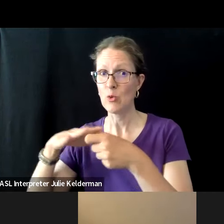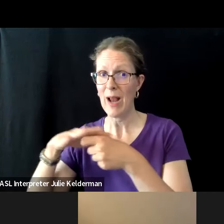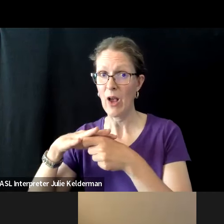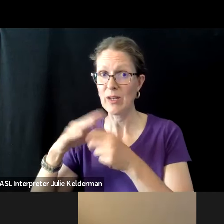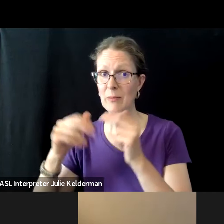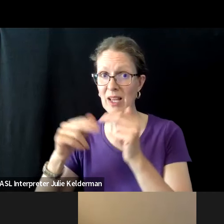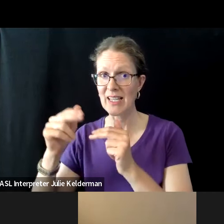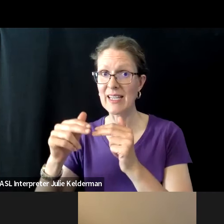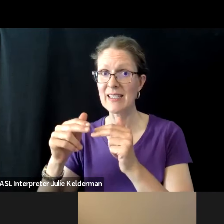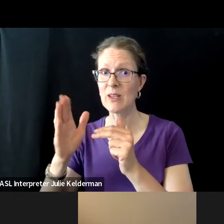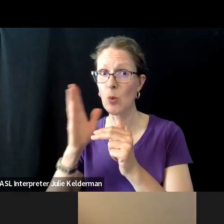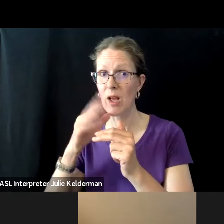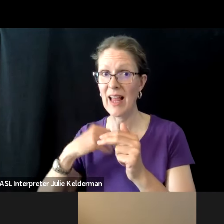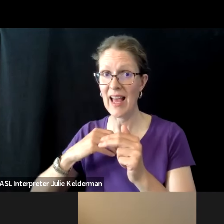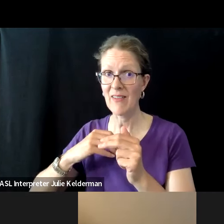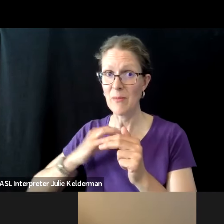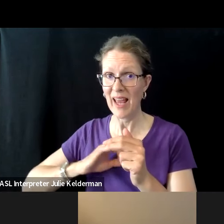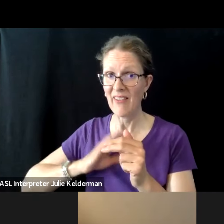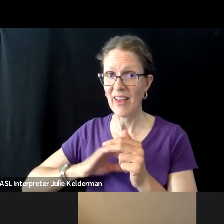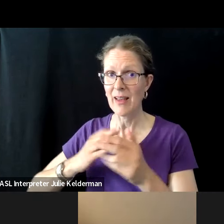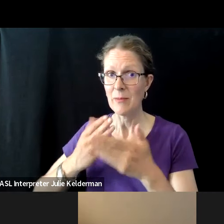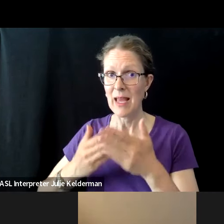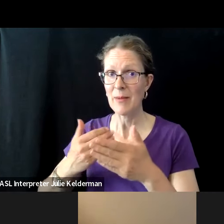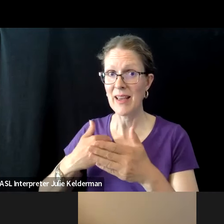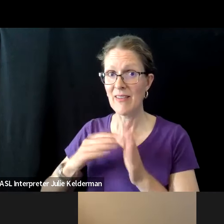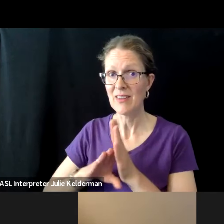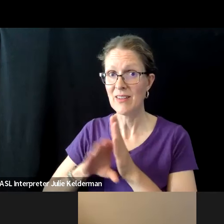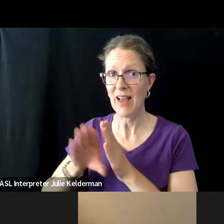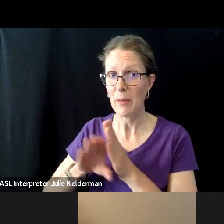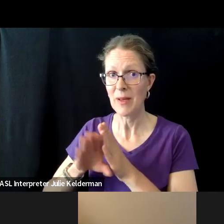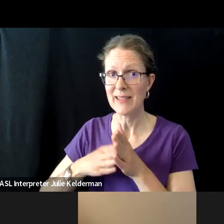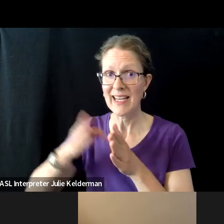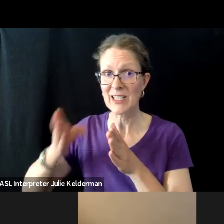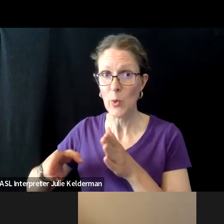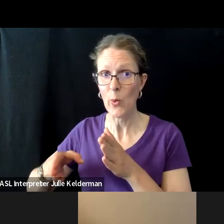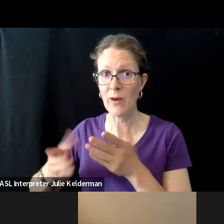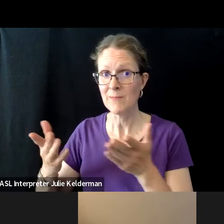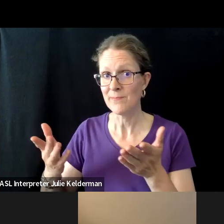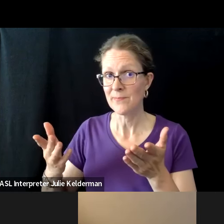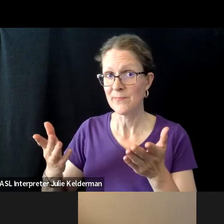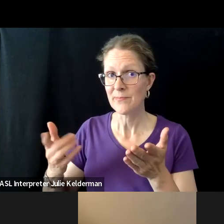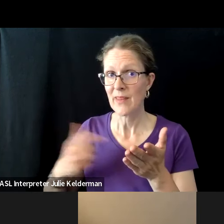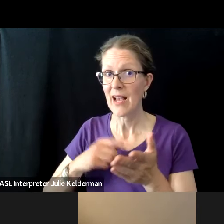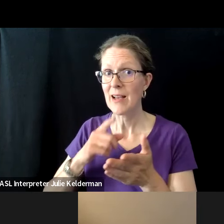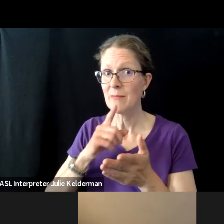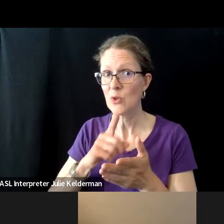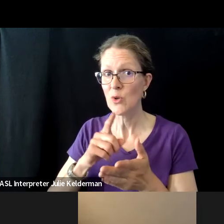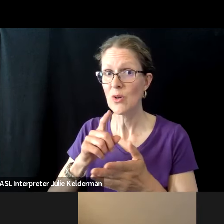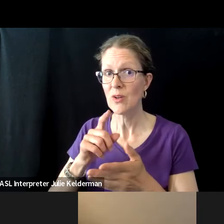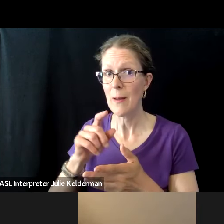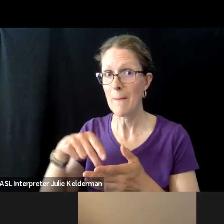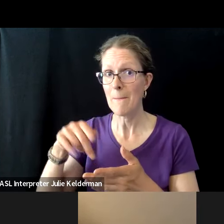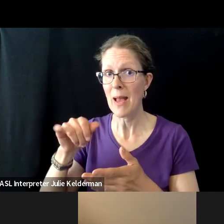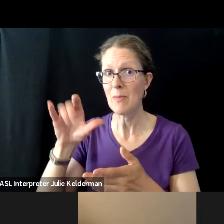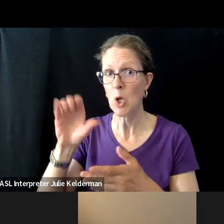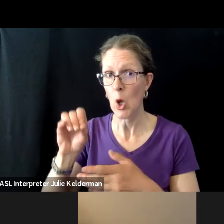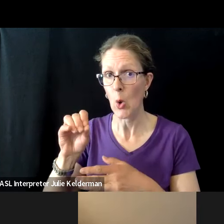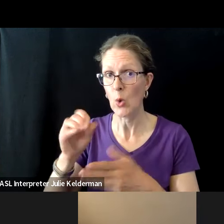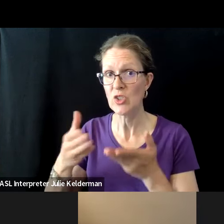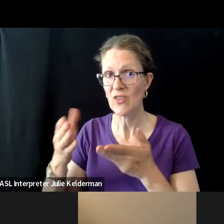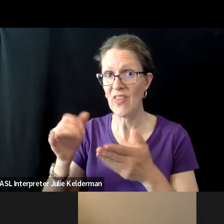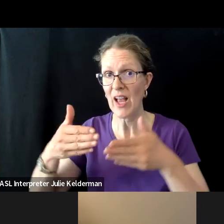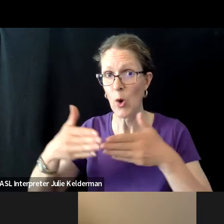that will enable future development next door? Like, I'm quite sure the Pepco service to that corner does not support a